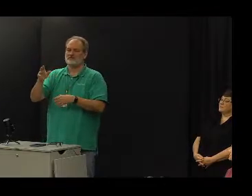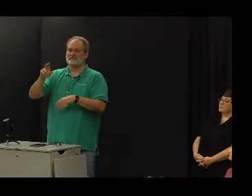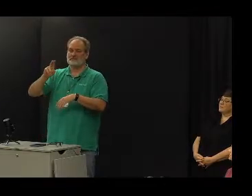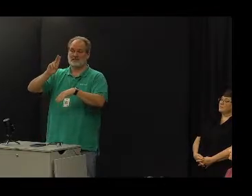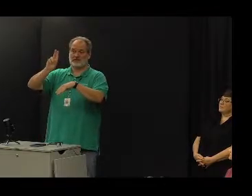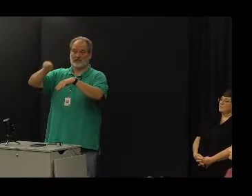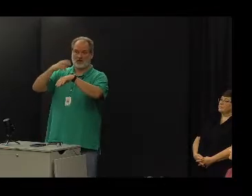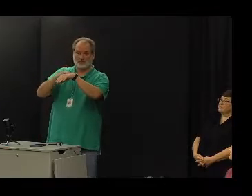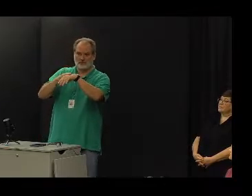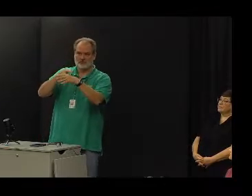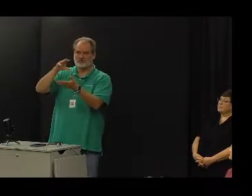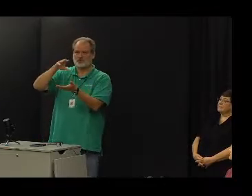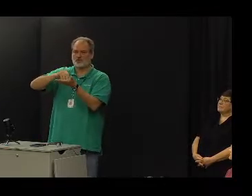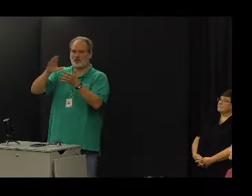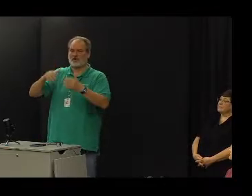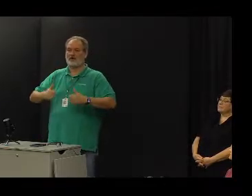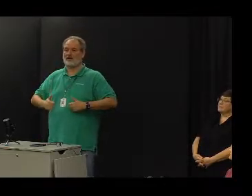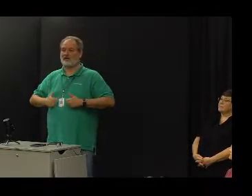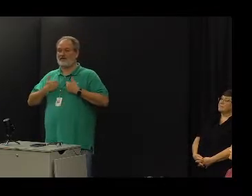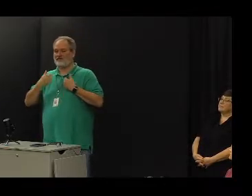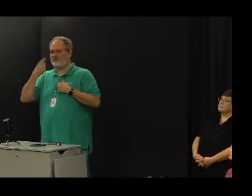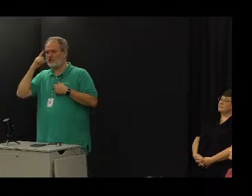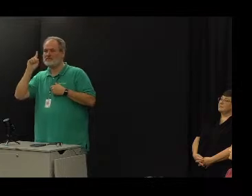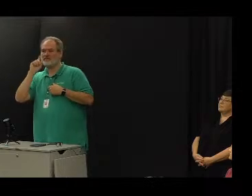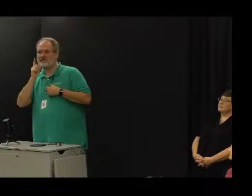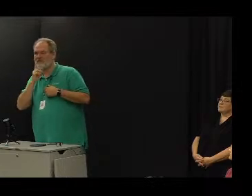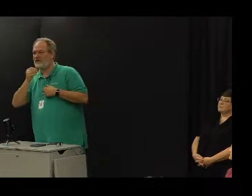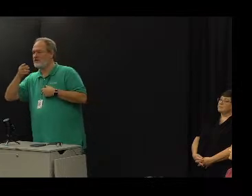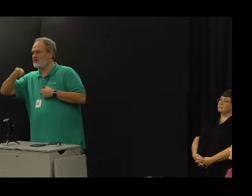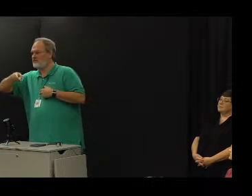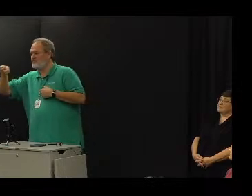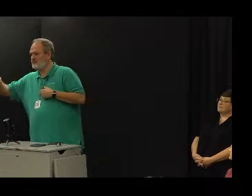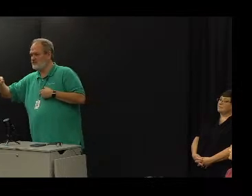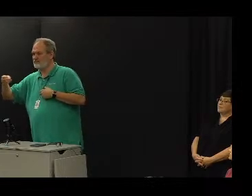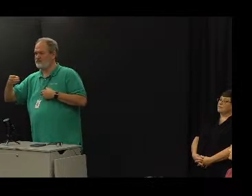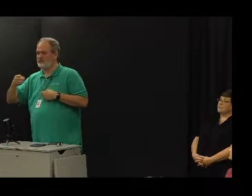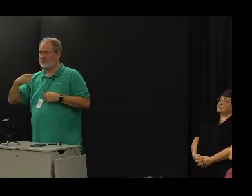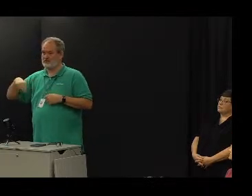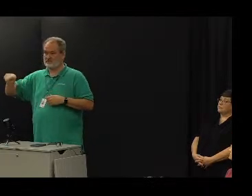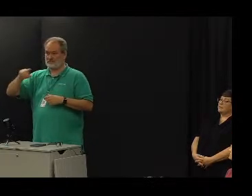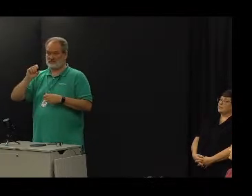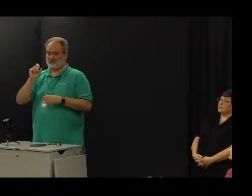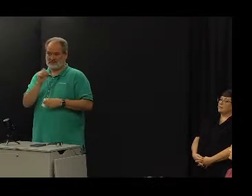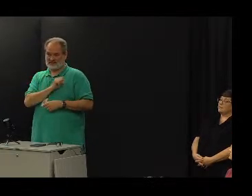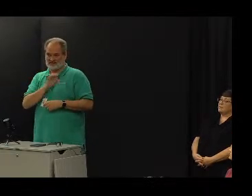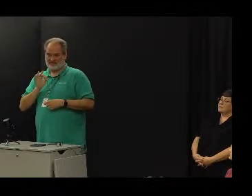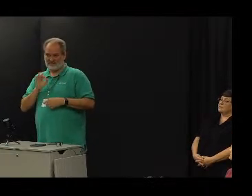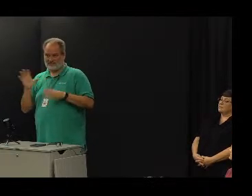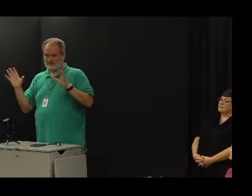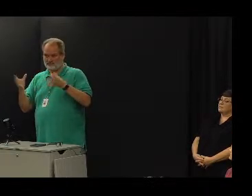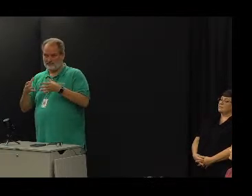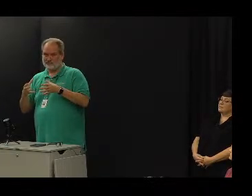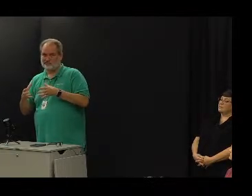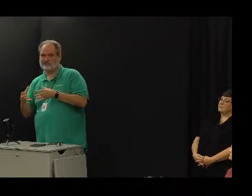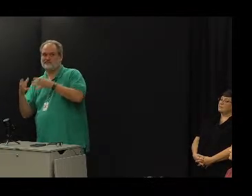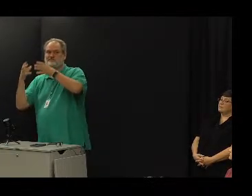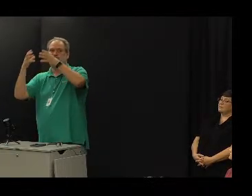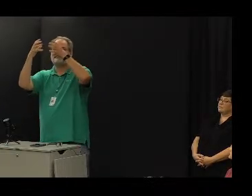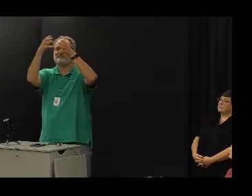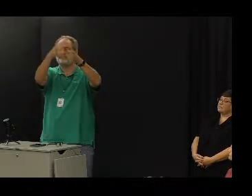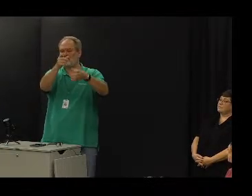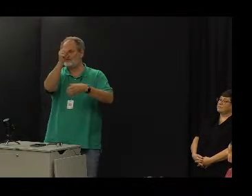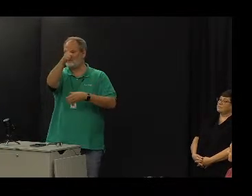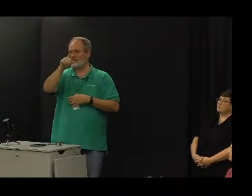we'll get this all worked out and approved. For the National Students Living for Deaf and Hard of